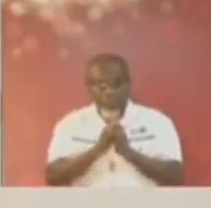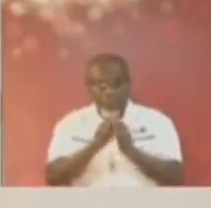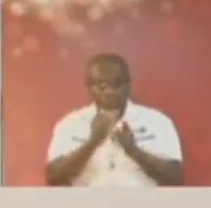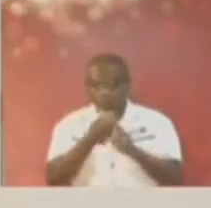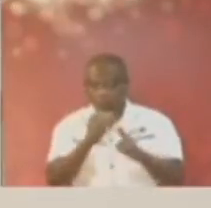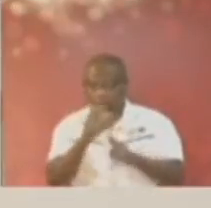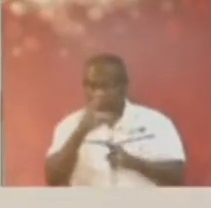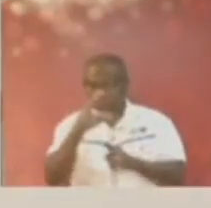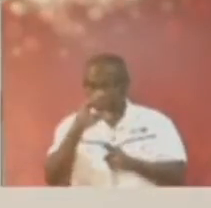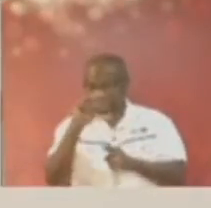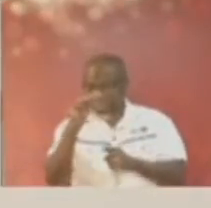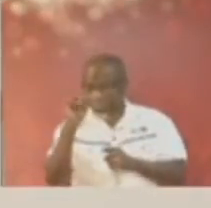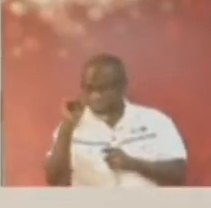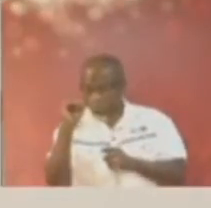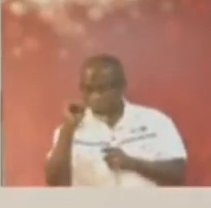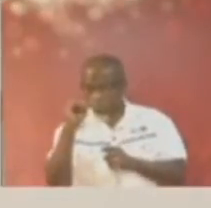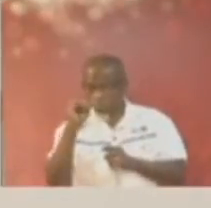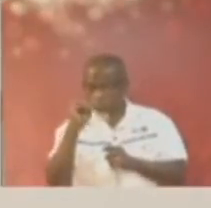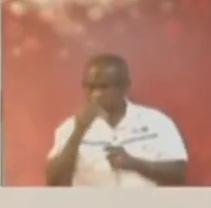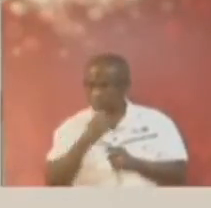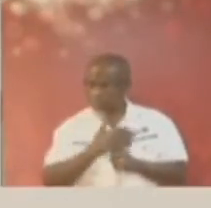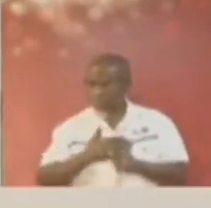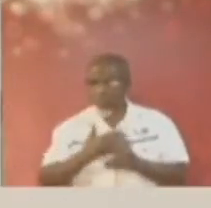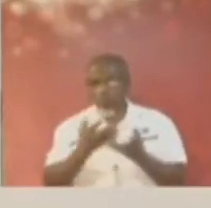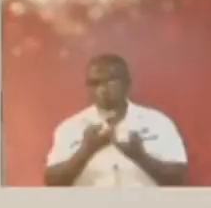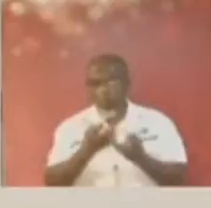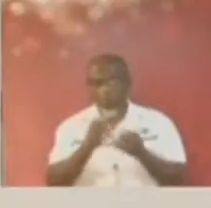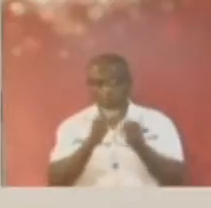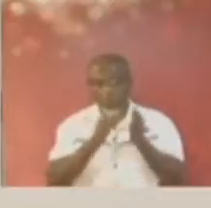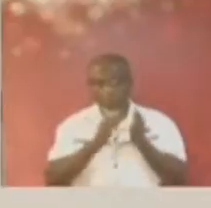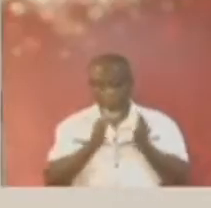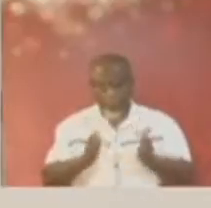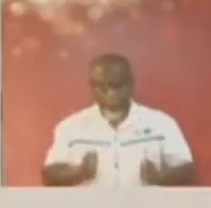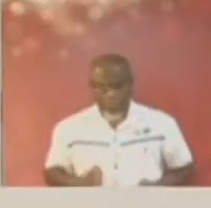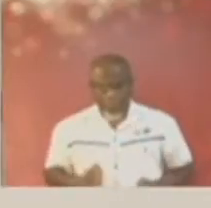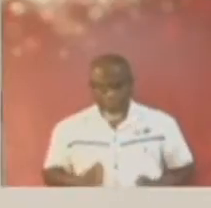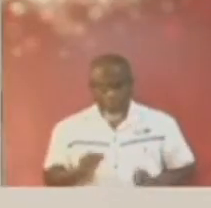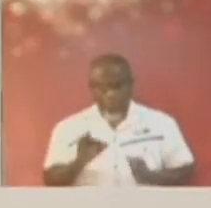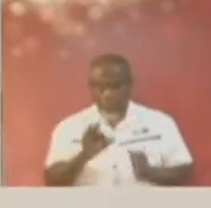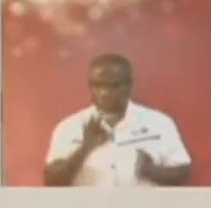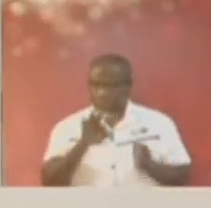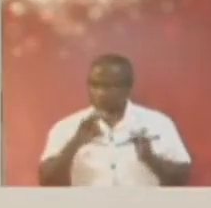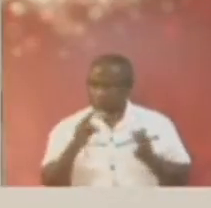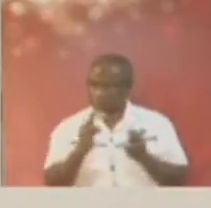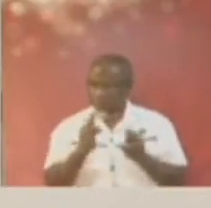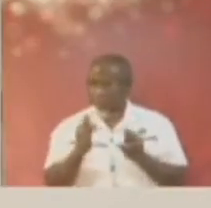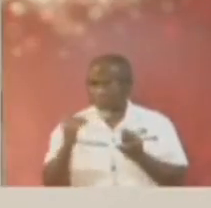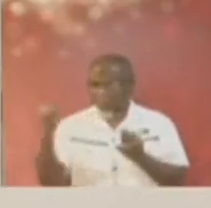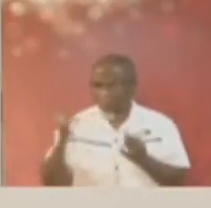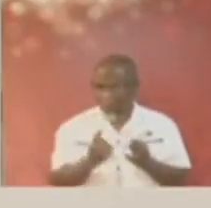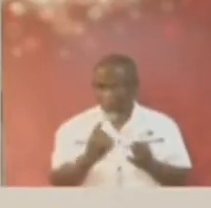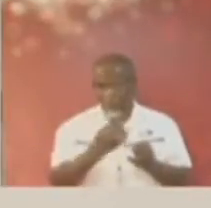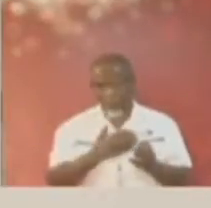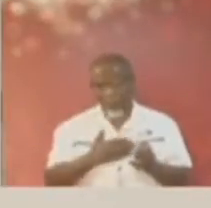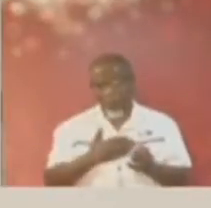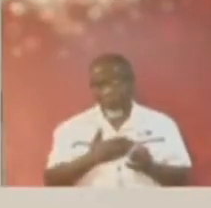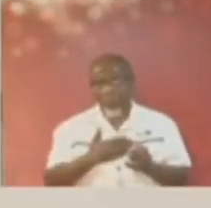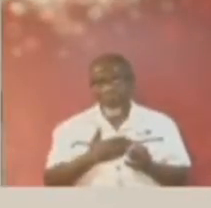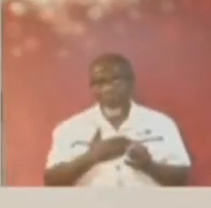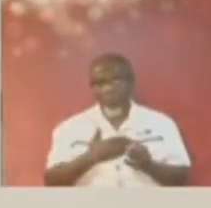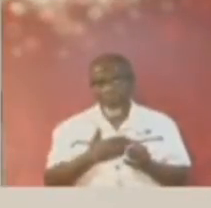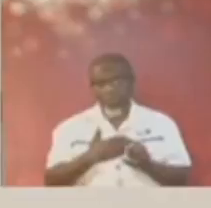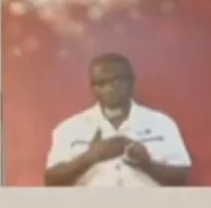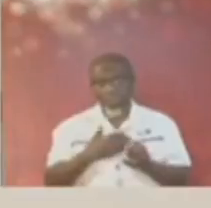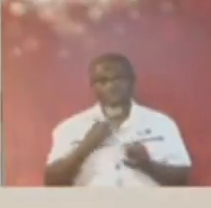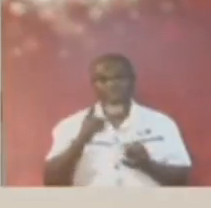repatriation of what we call human remains. That request would be sent to the office of the CMO, and that would initiate the